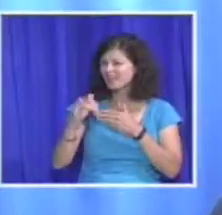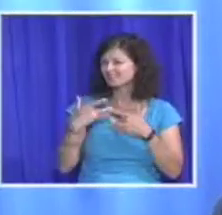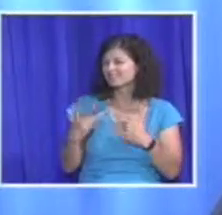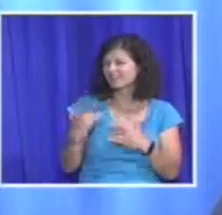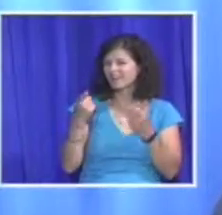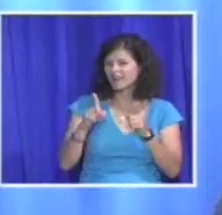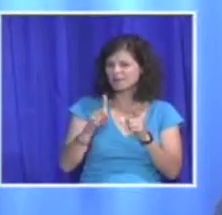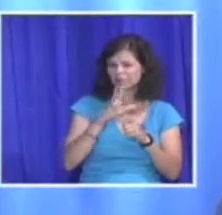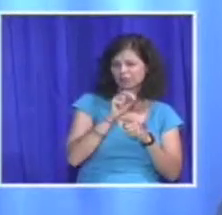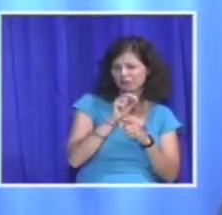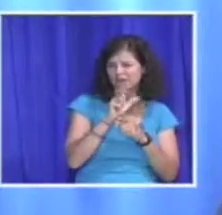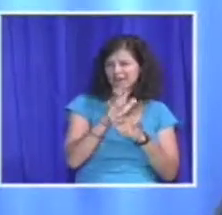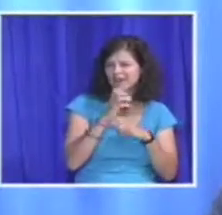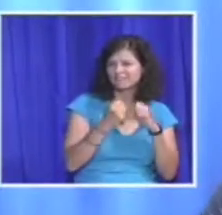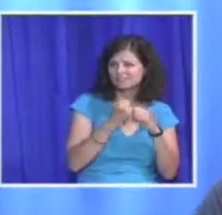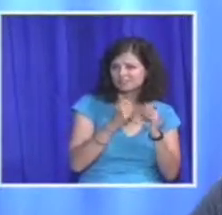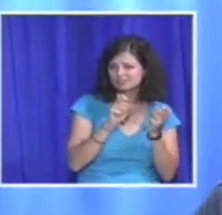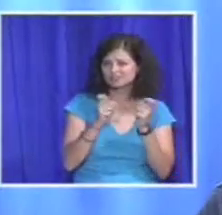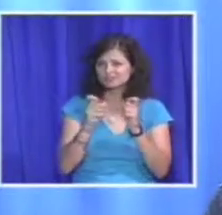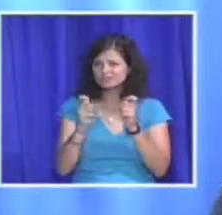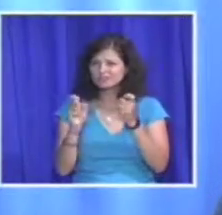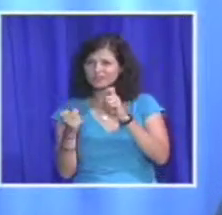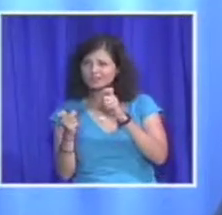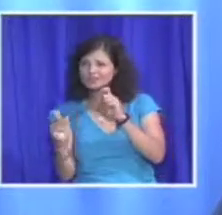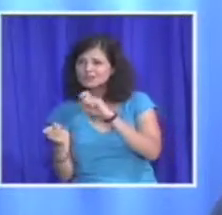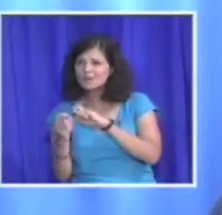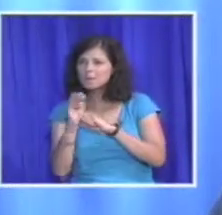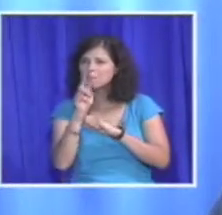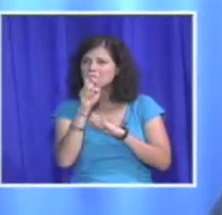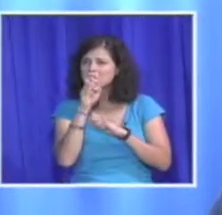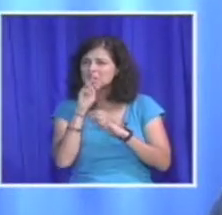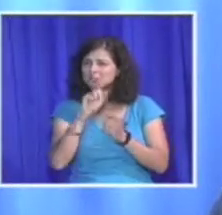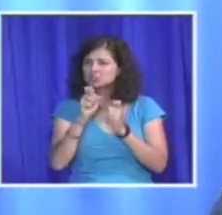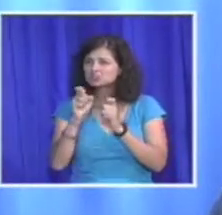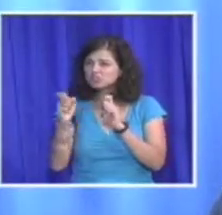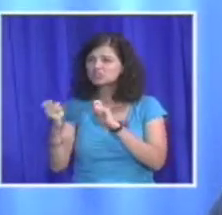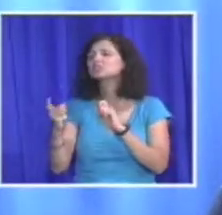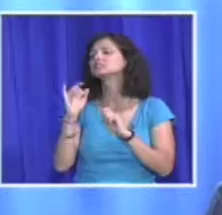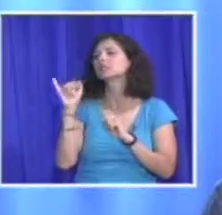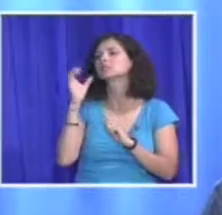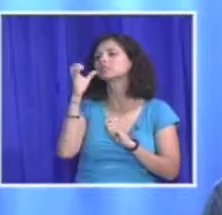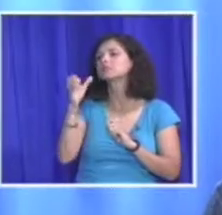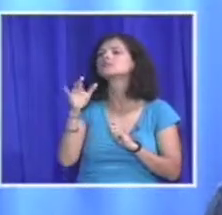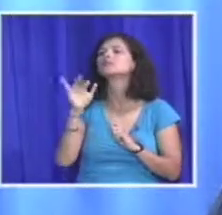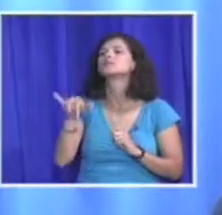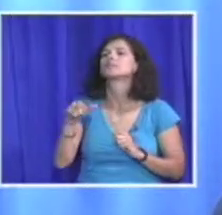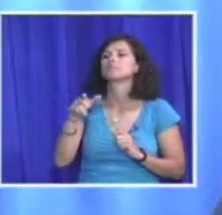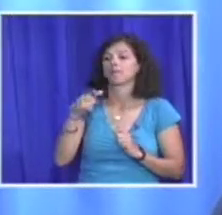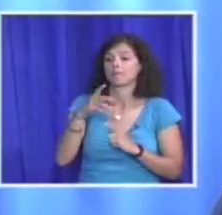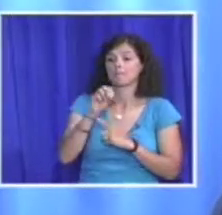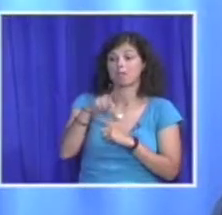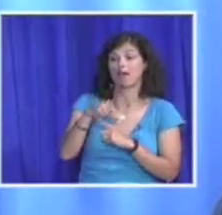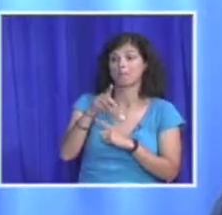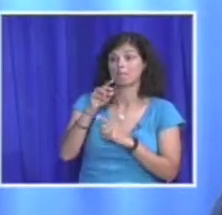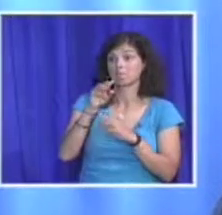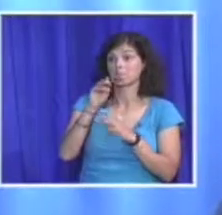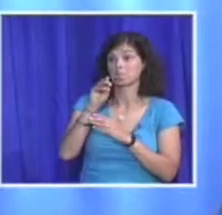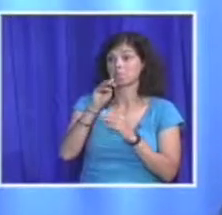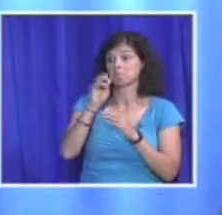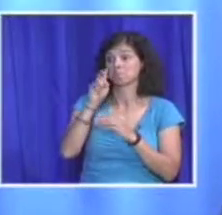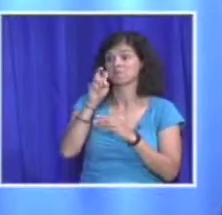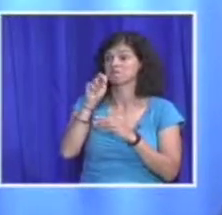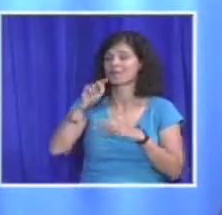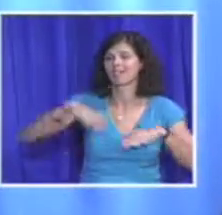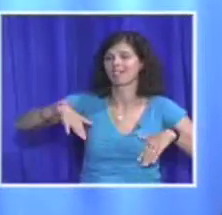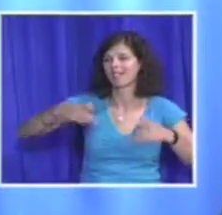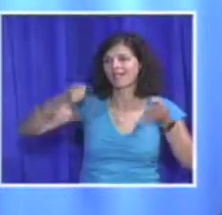years after, uh, artistic like movement usually, and the pop art movement necessarily hasn't happened yet. So in a way,